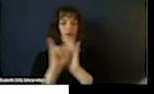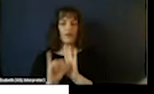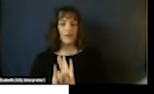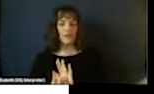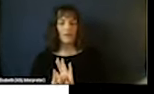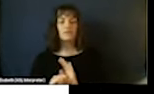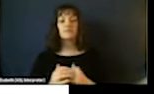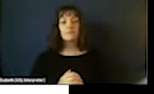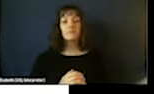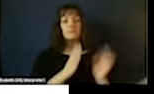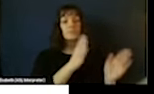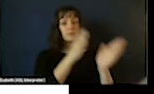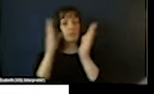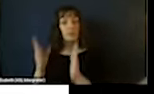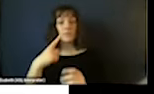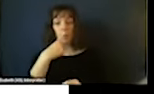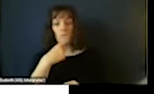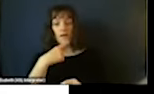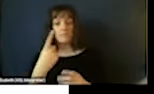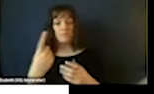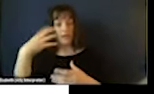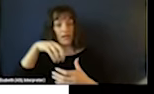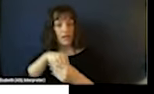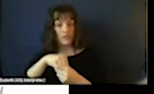Moving on to the axis of engagement.